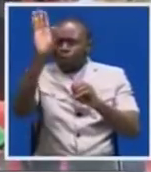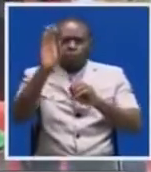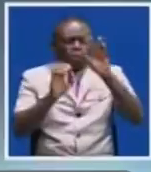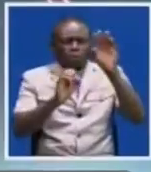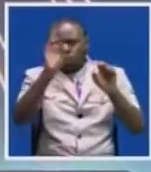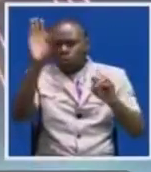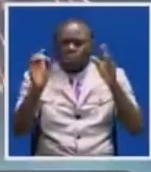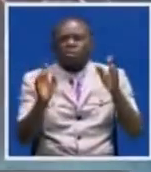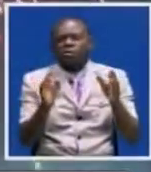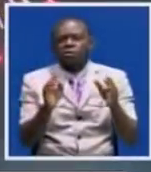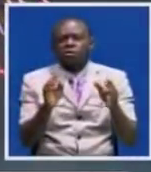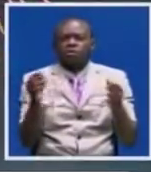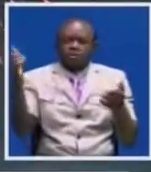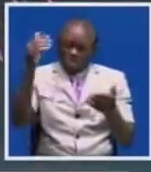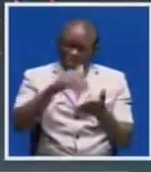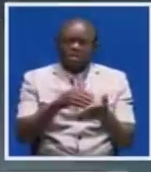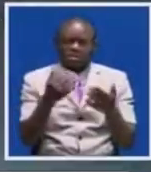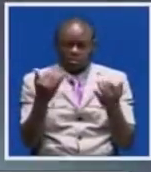attendance.